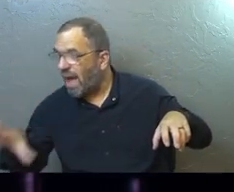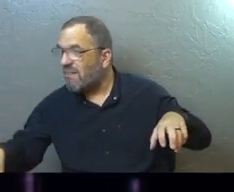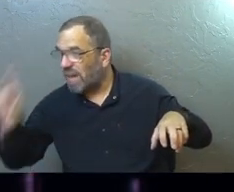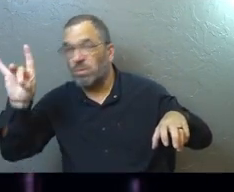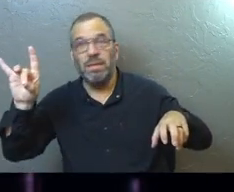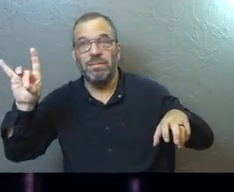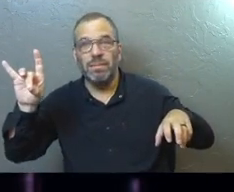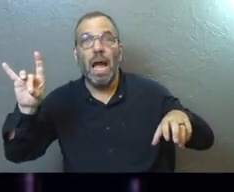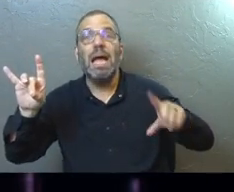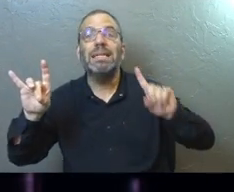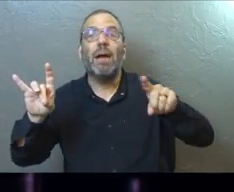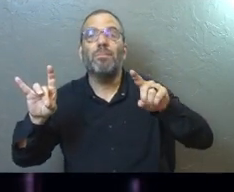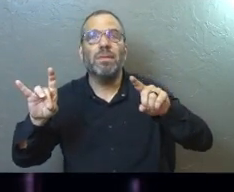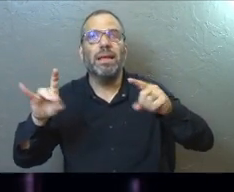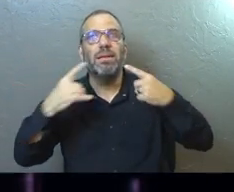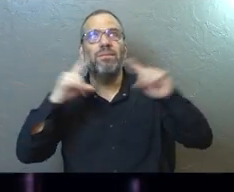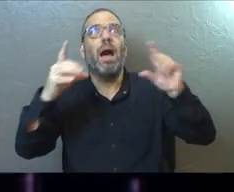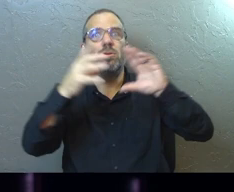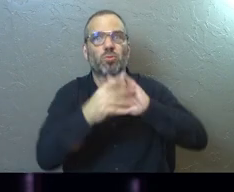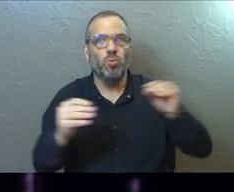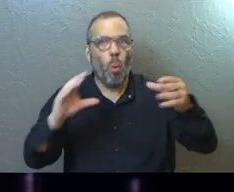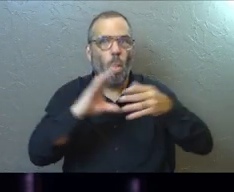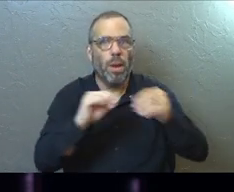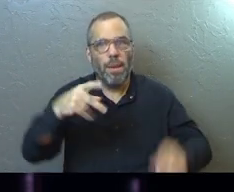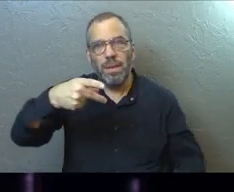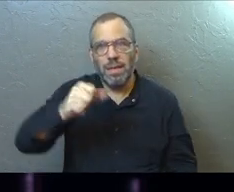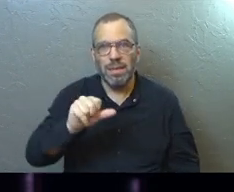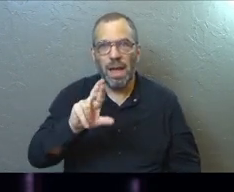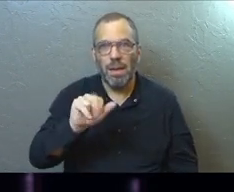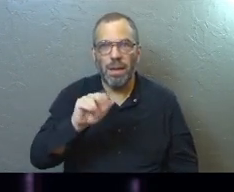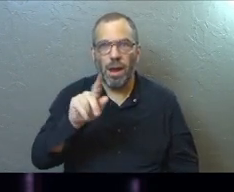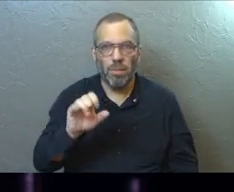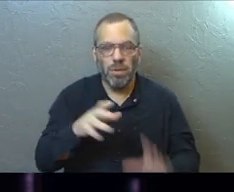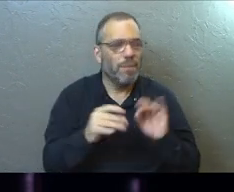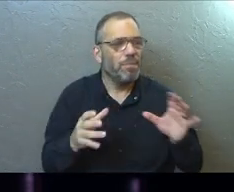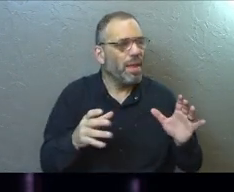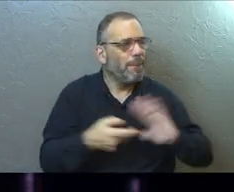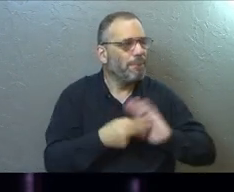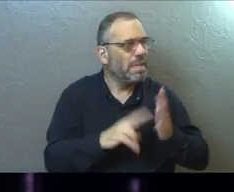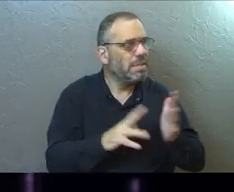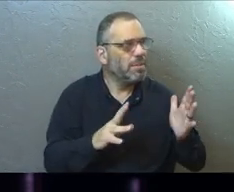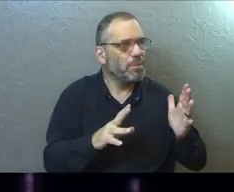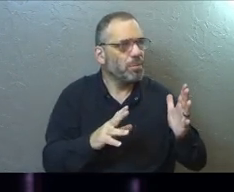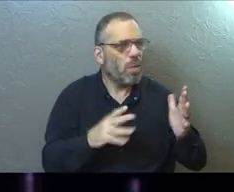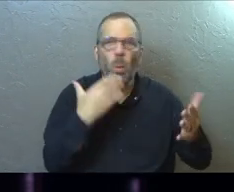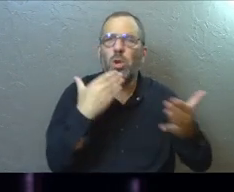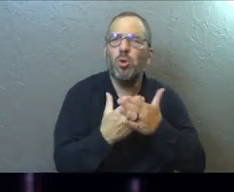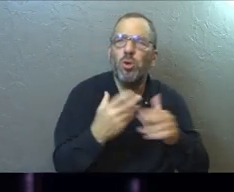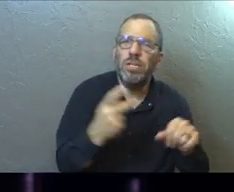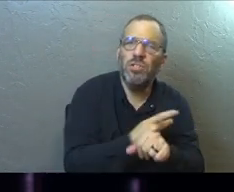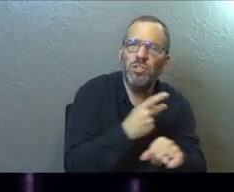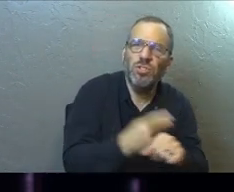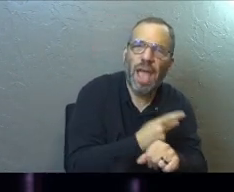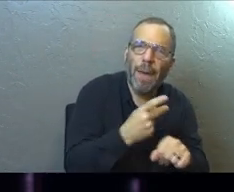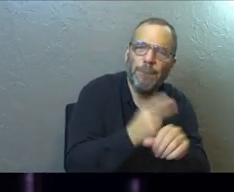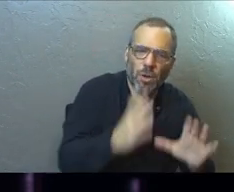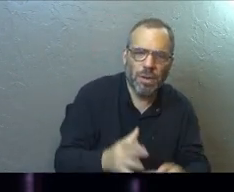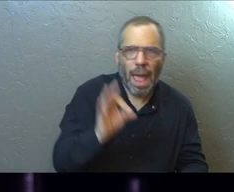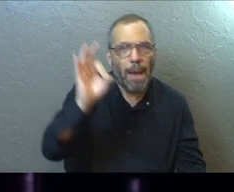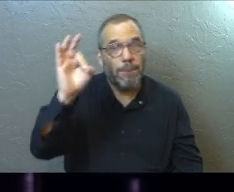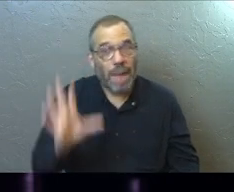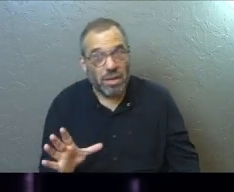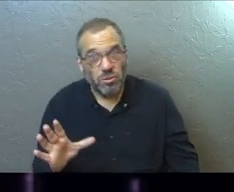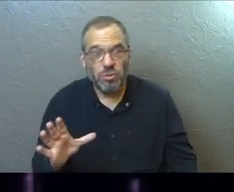until he finds it? Now, this is a classic parable of Jesus. And he's talking about what a good shepherd is. He means himself, and he means